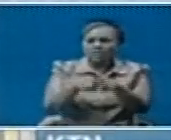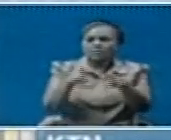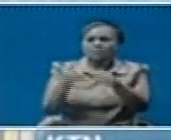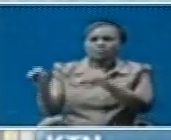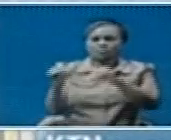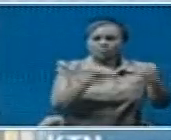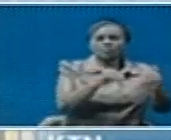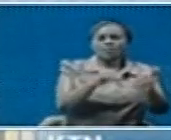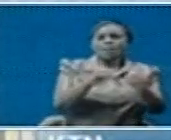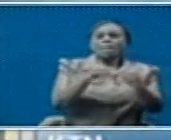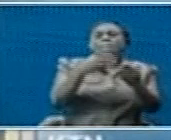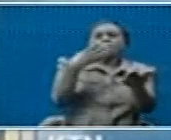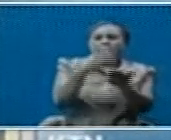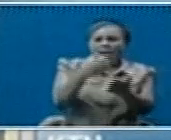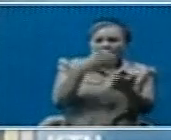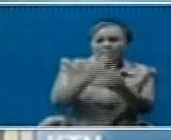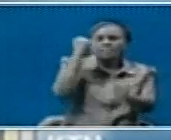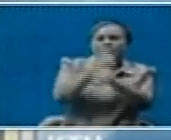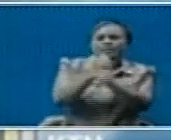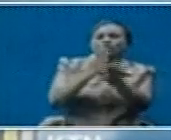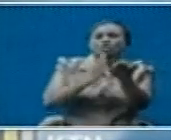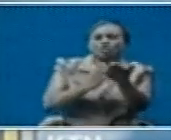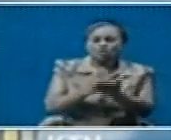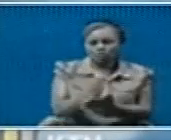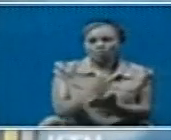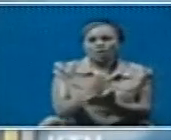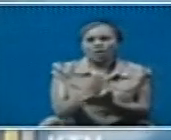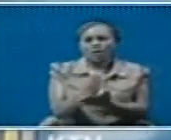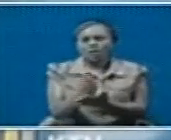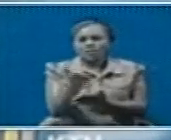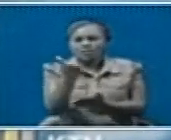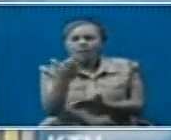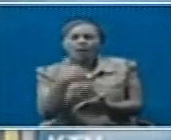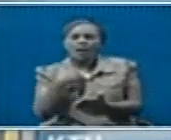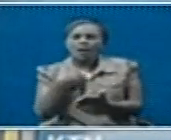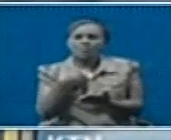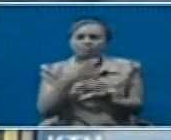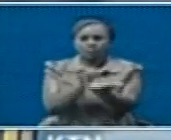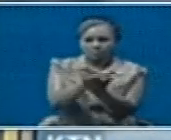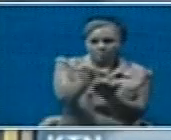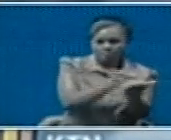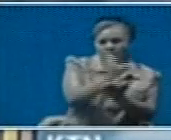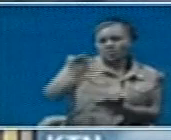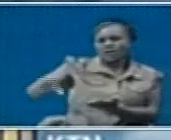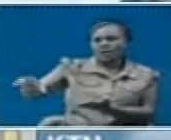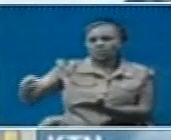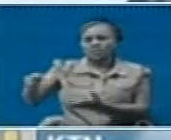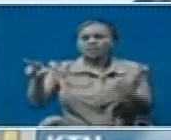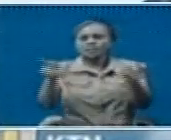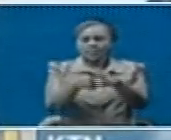transferring the money, making sure that, the guidelines have been given to the counties. And